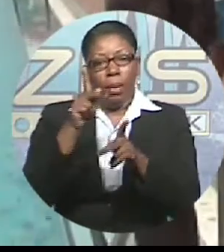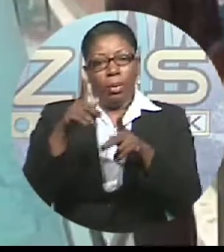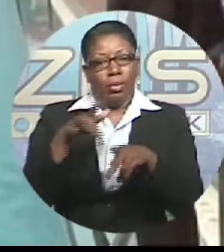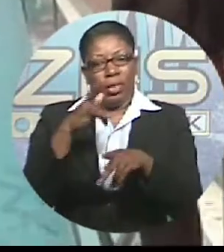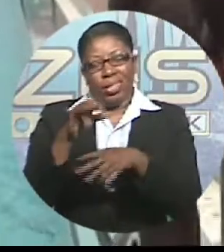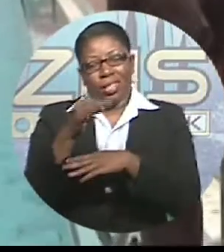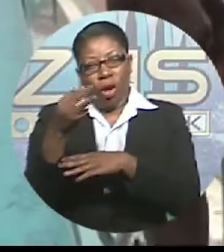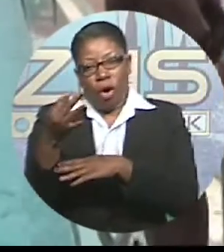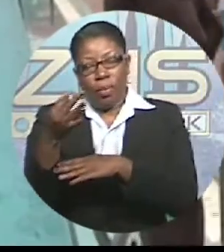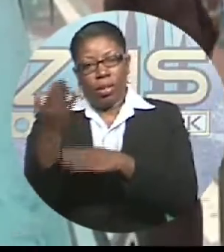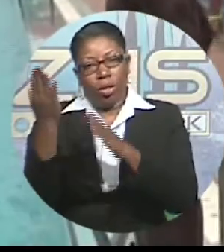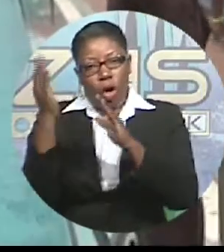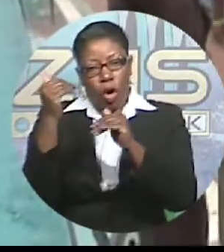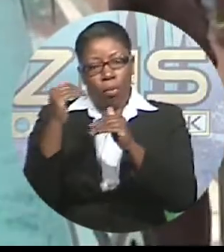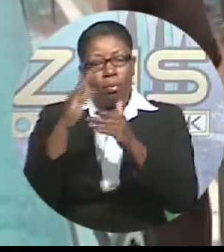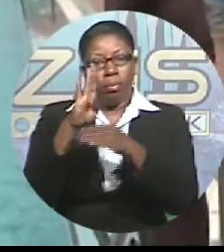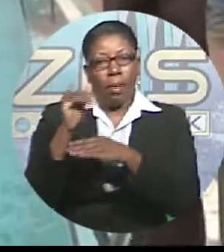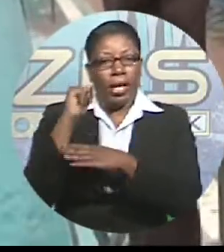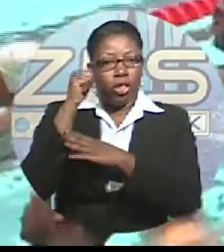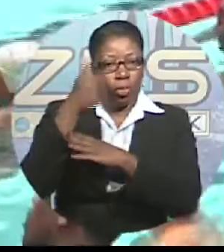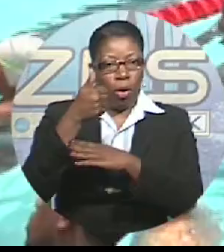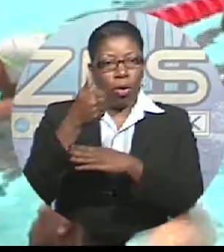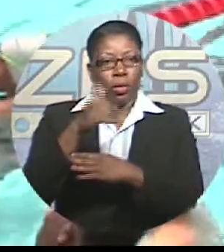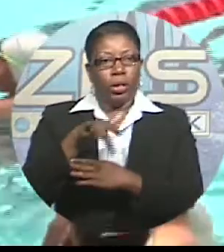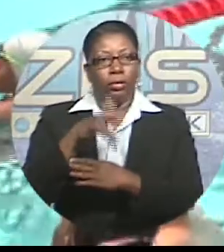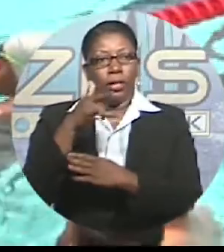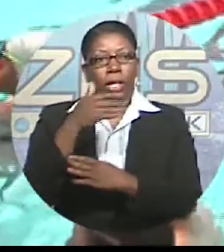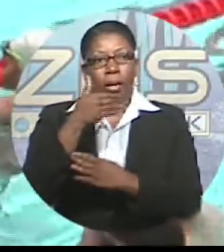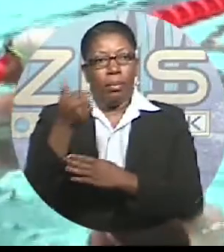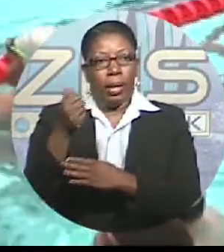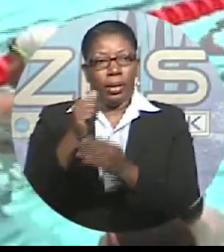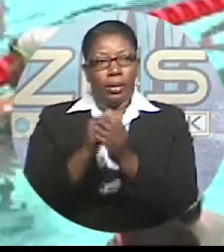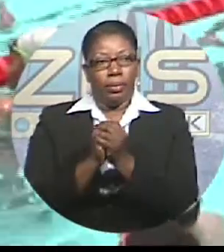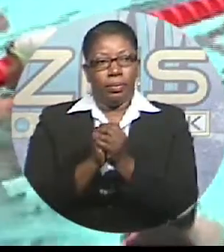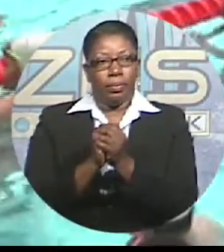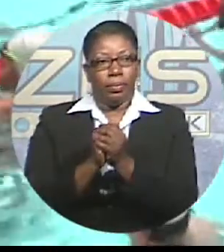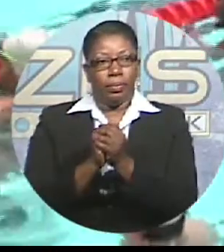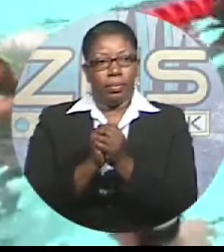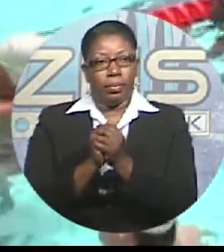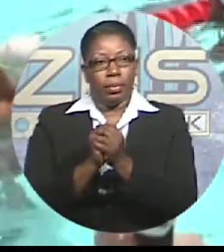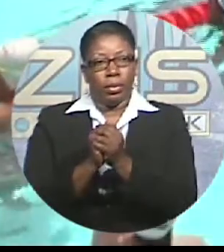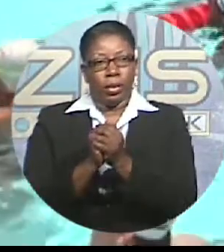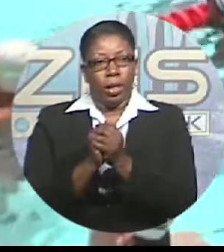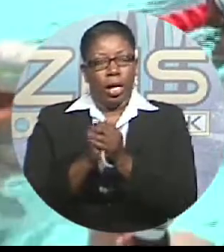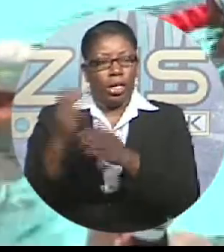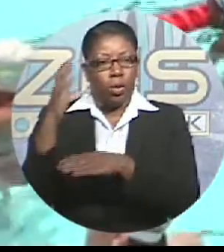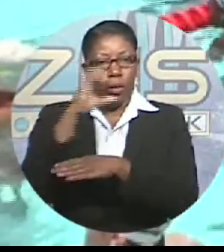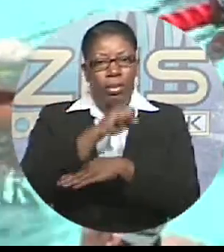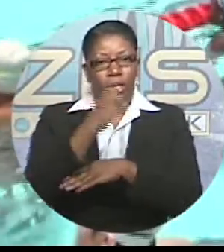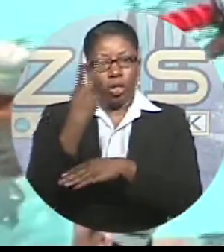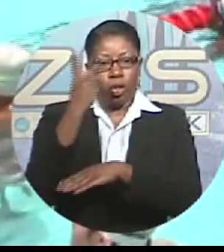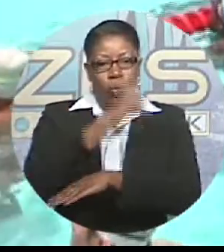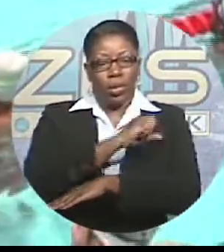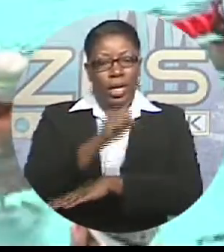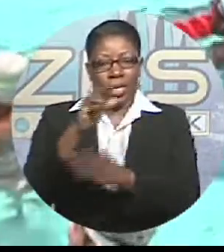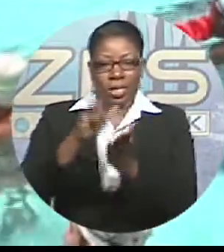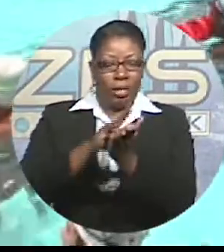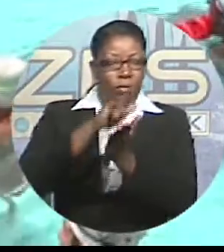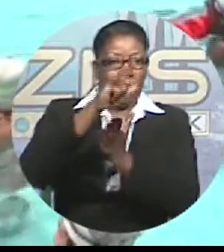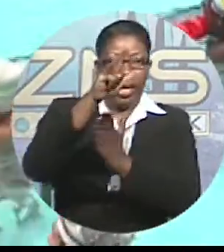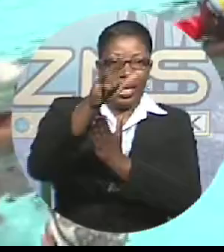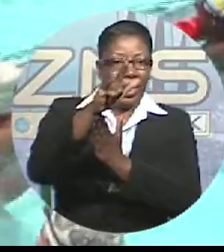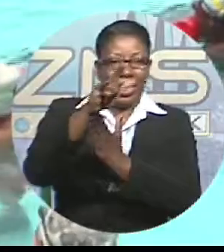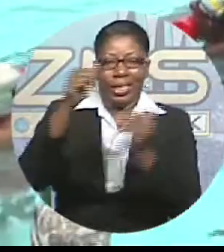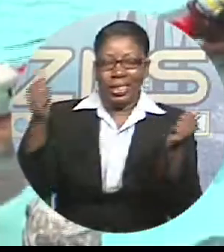hopefully after practice and by tomorrow, everyone should feel a lot better. Honestly, I'm kind of exhausted because we missed the 2 days with the flying and the thunder and